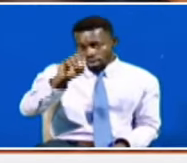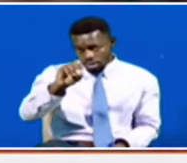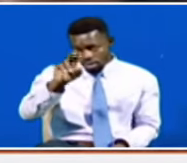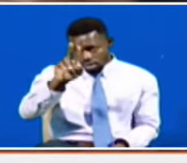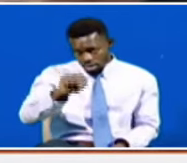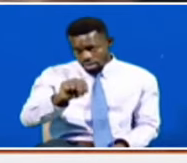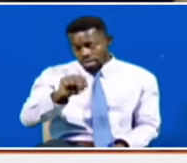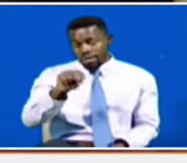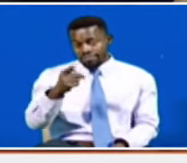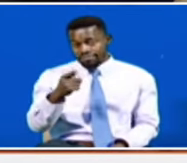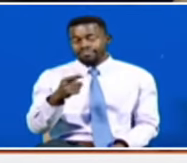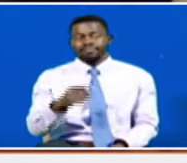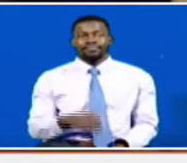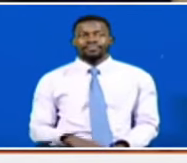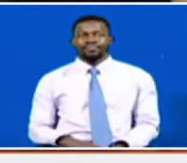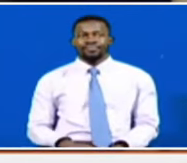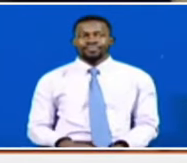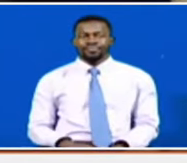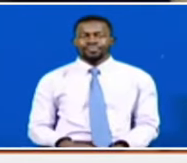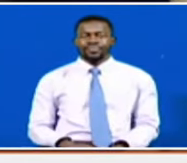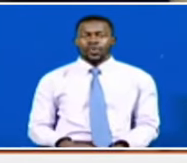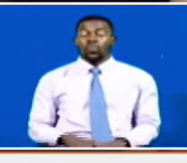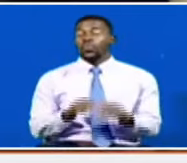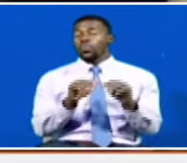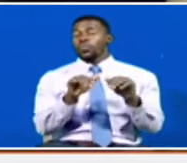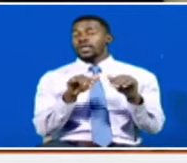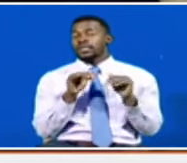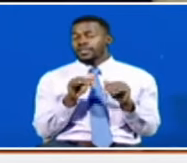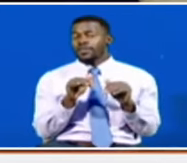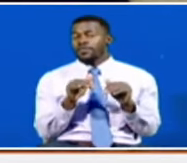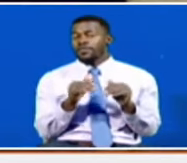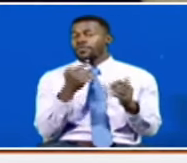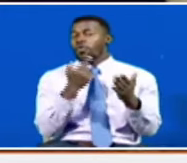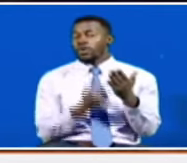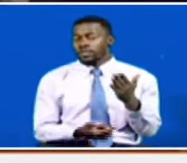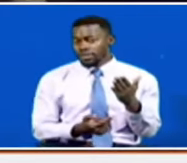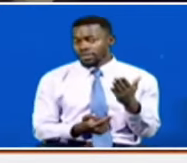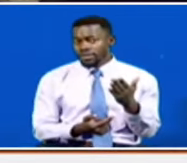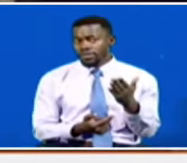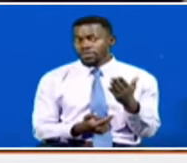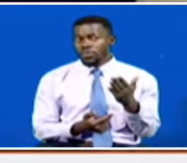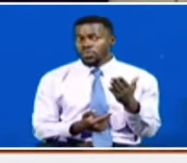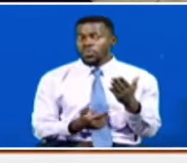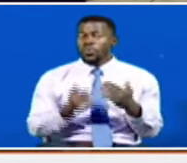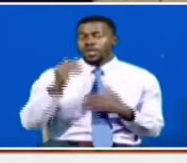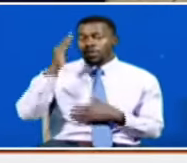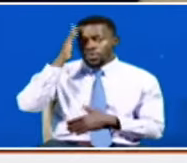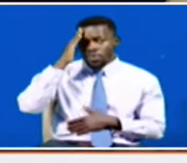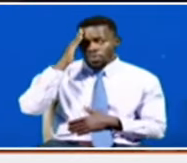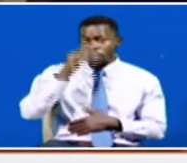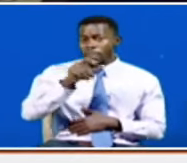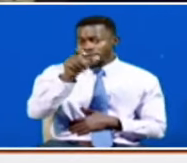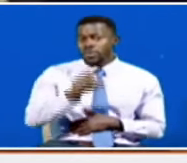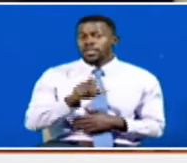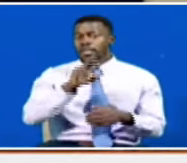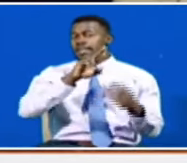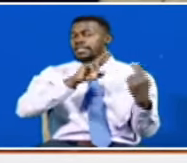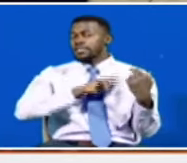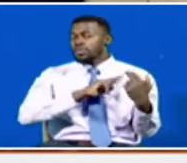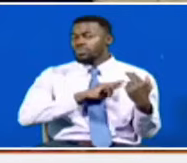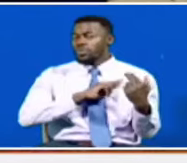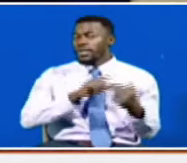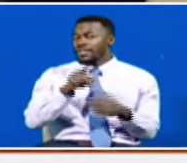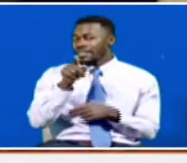certified court order. Kuna mtu ambaye unamngojea. Na huyo mtu unajua yuko kwenye hilo nyumba. Mbona usiende mahakamani